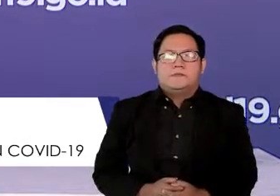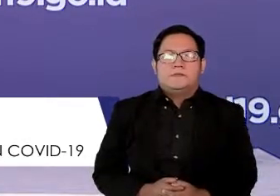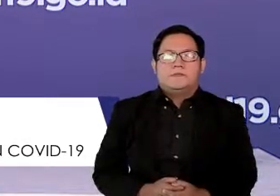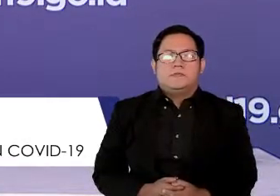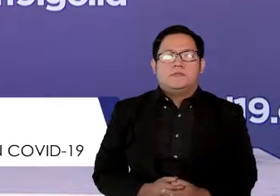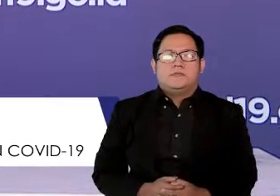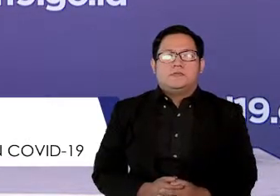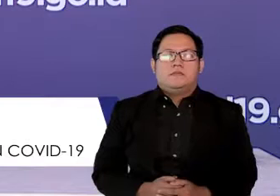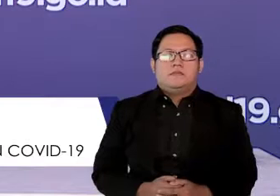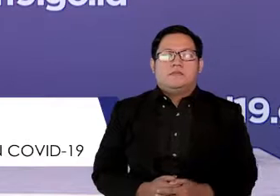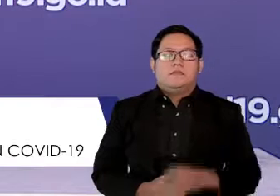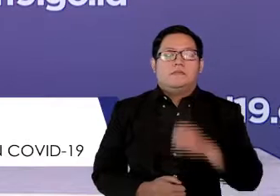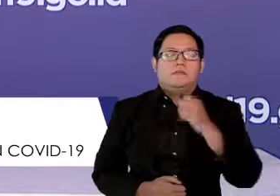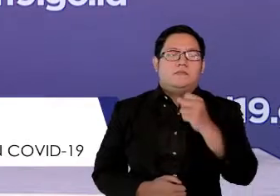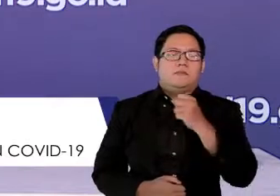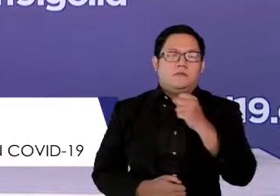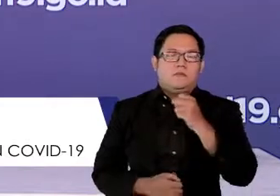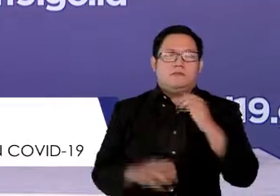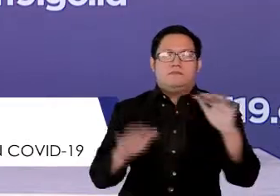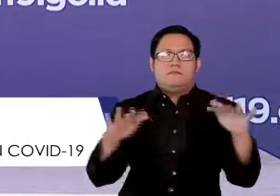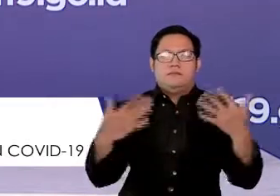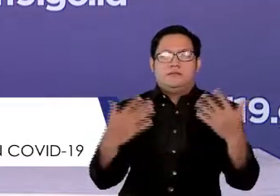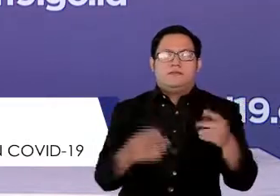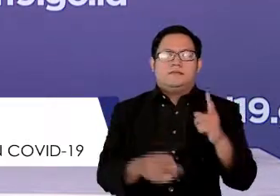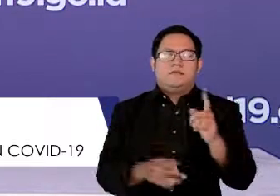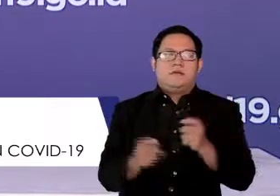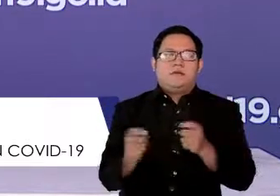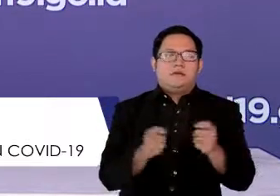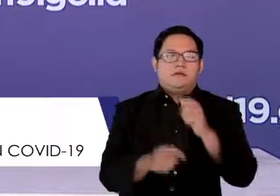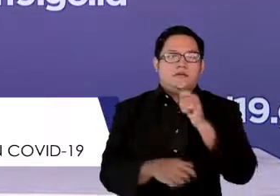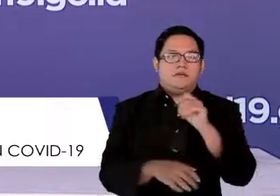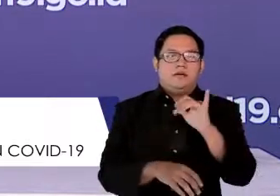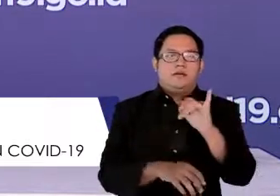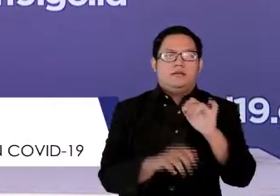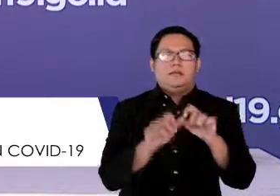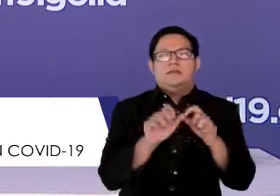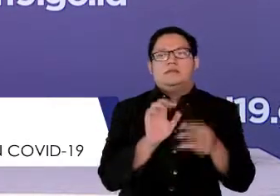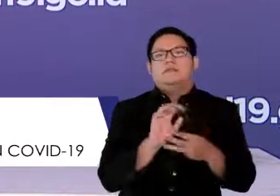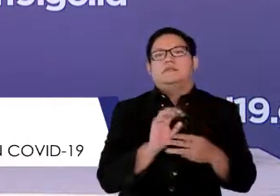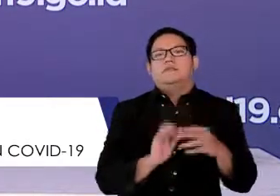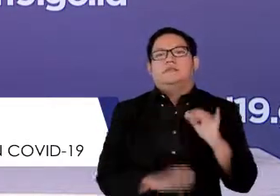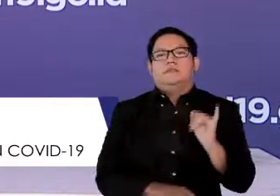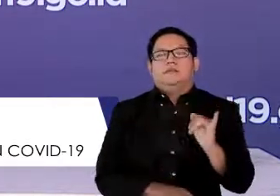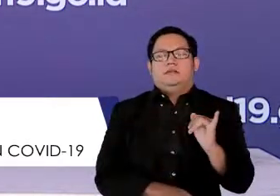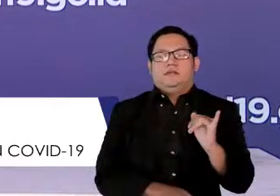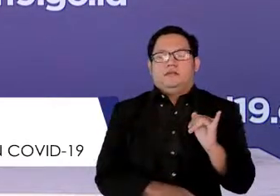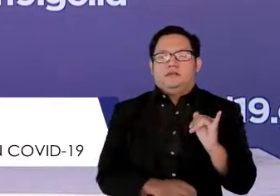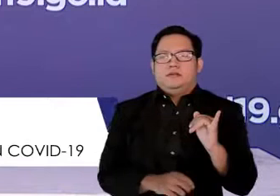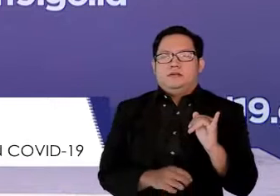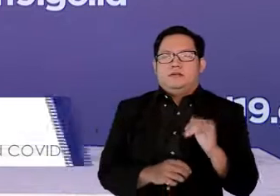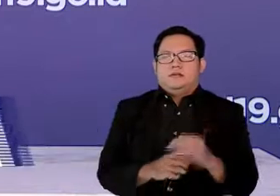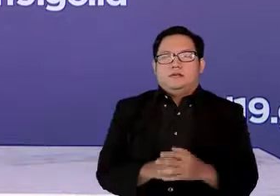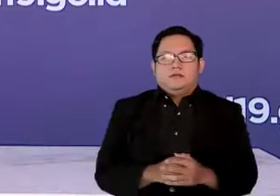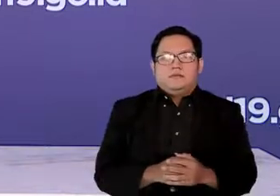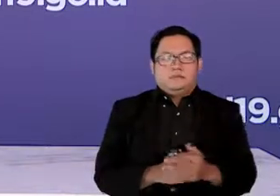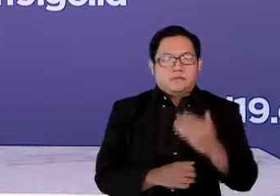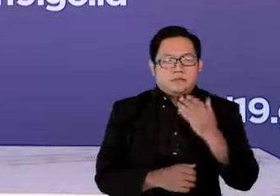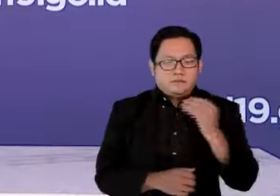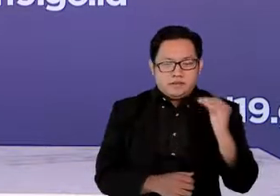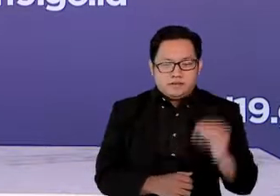press conference will be moderated by Mbak Ismi from Nikkei Asia. Good